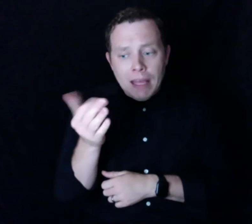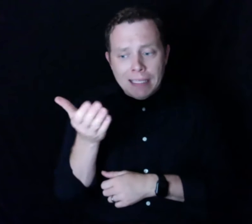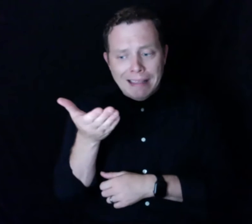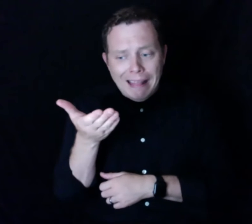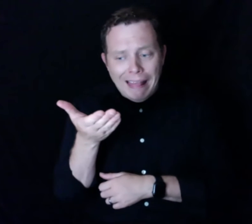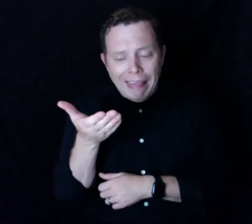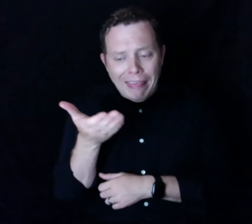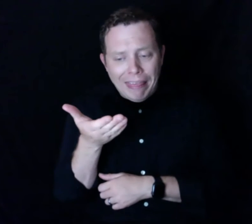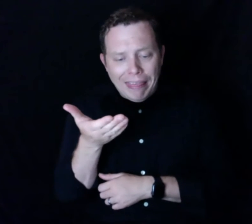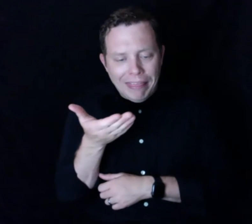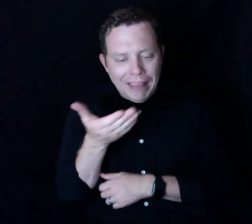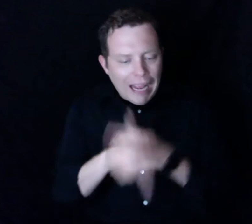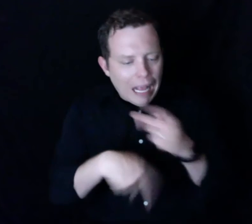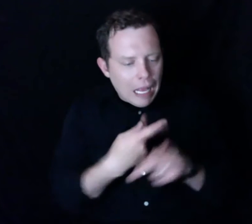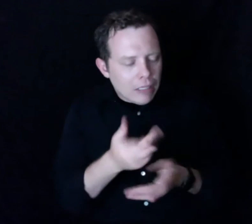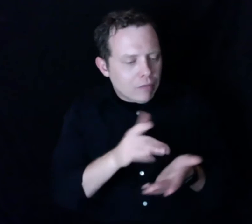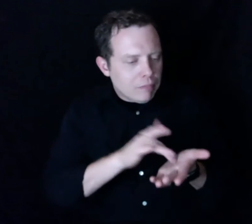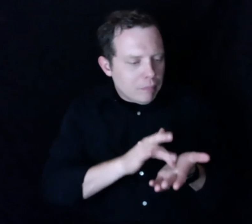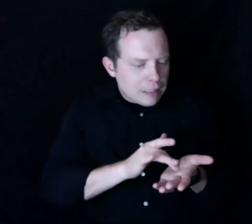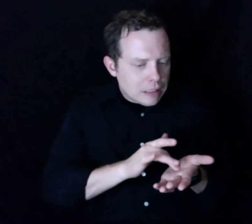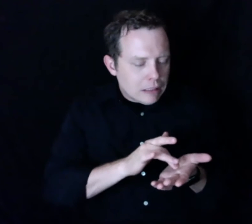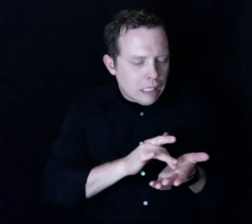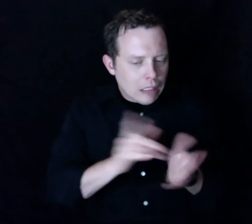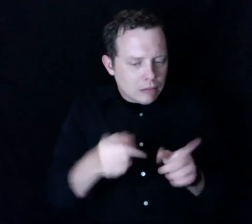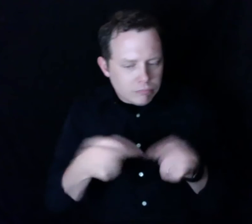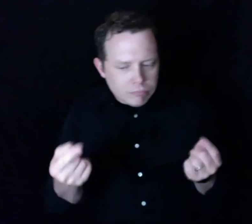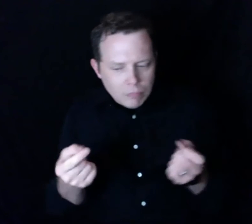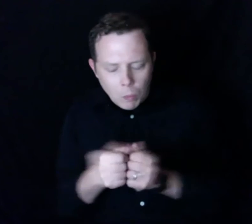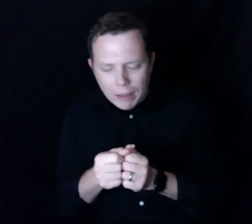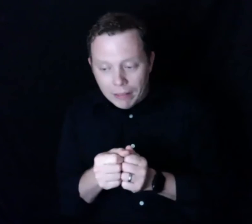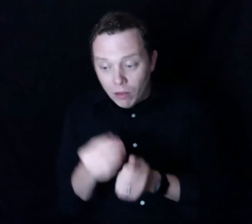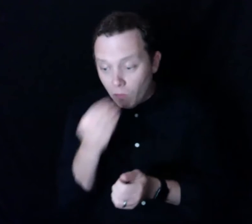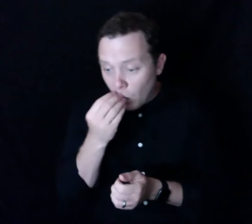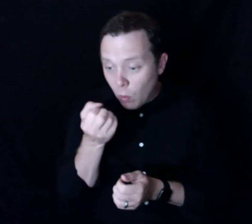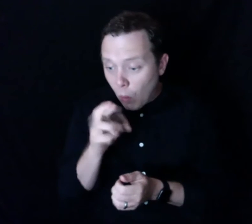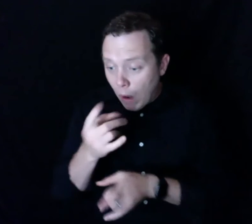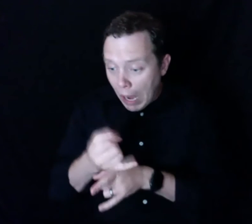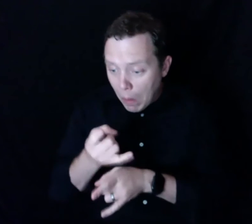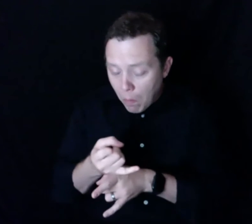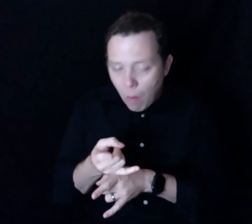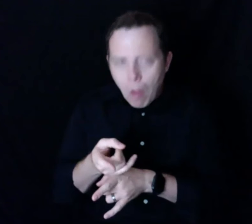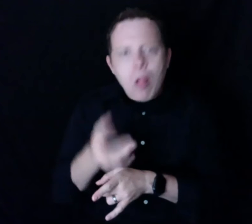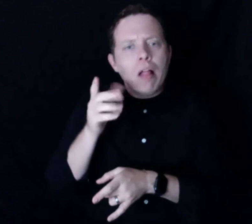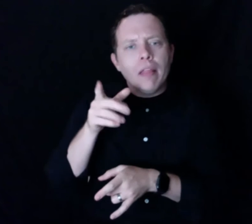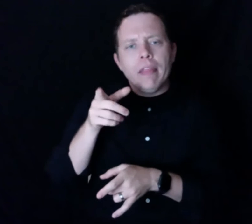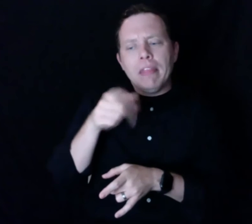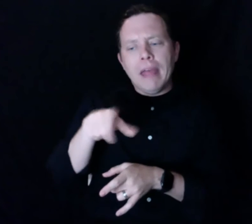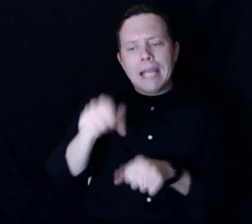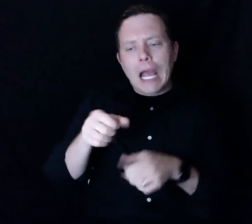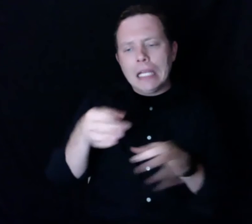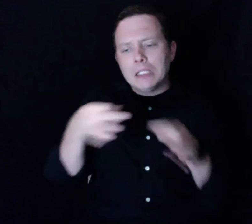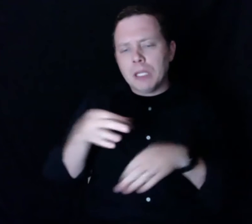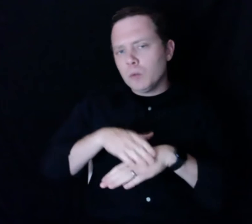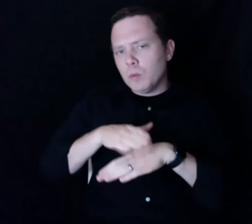with, food or alcohol or things like that, they will be able to provide that information with you.